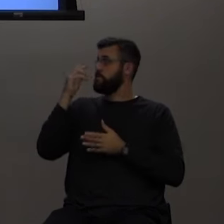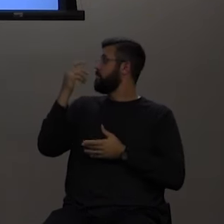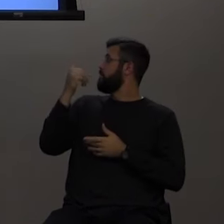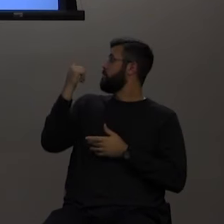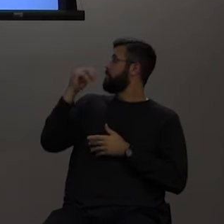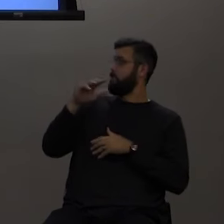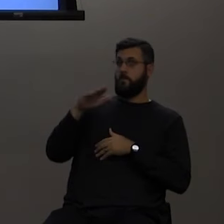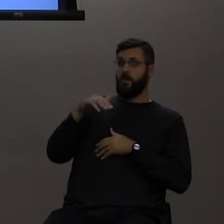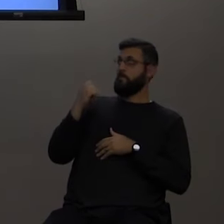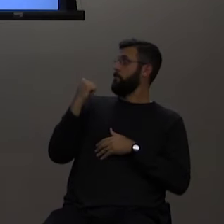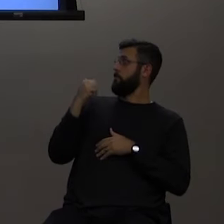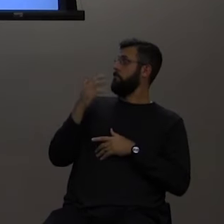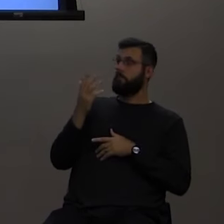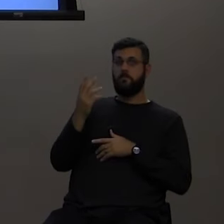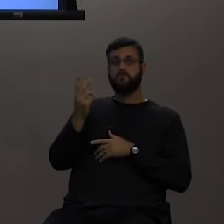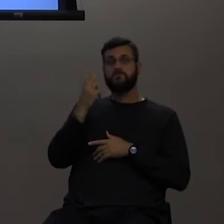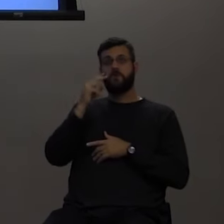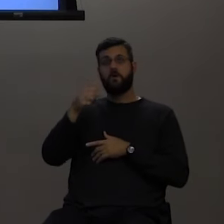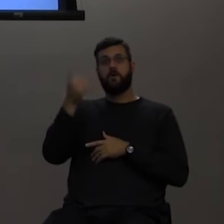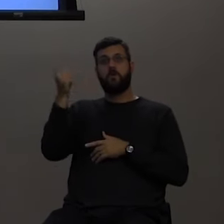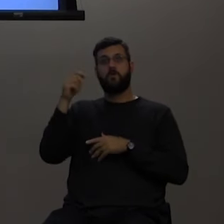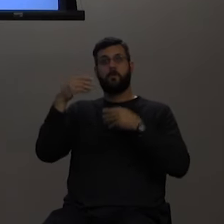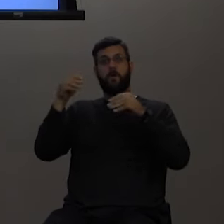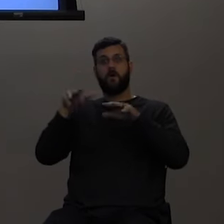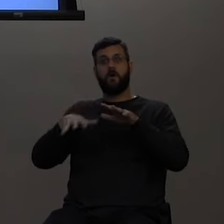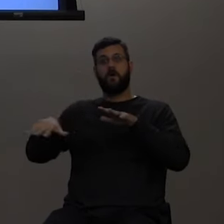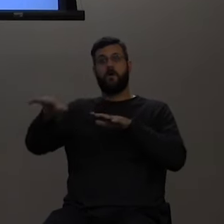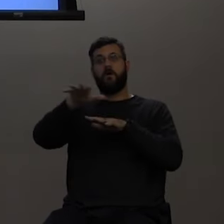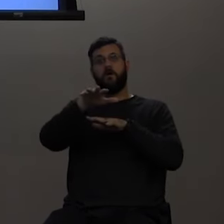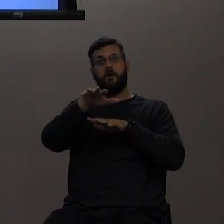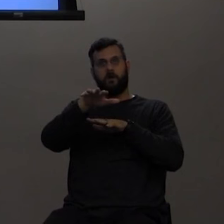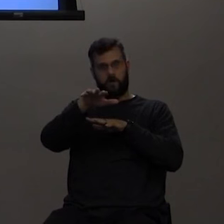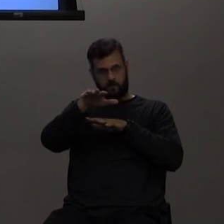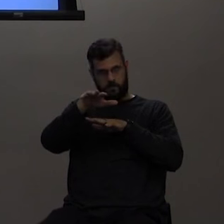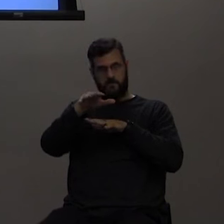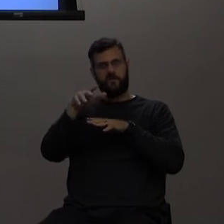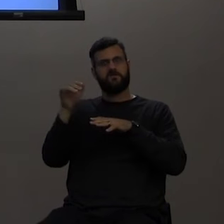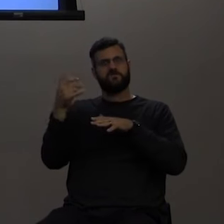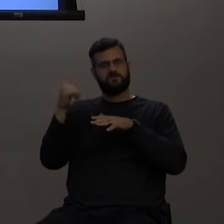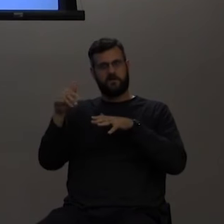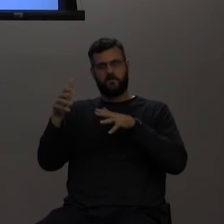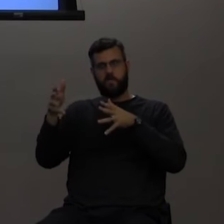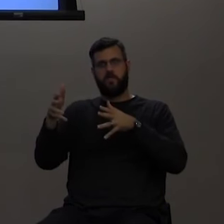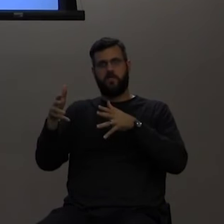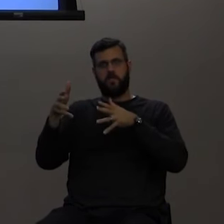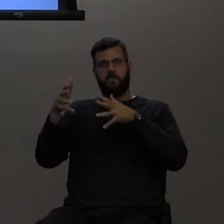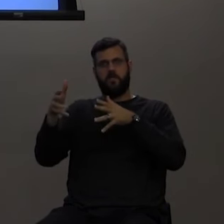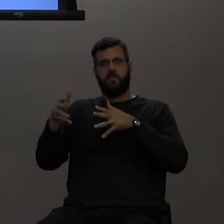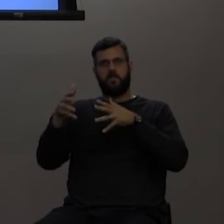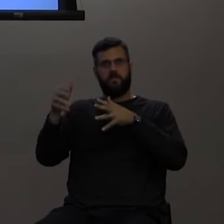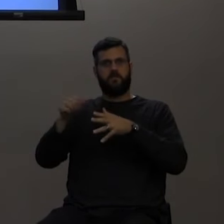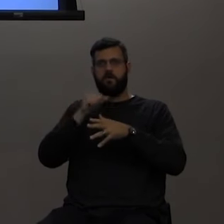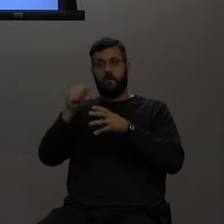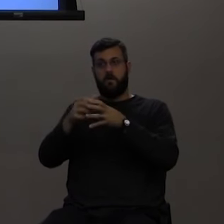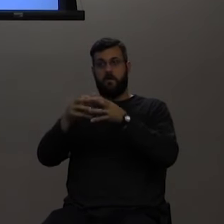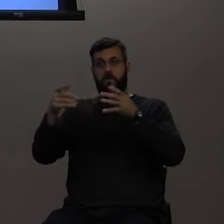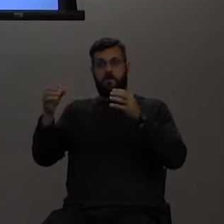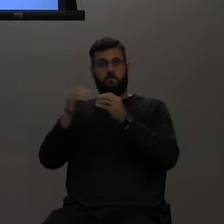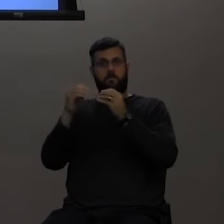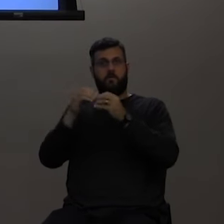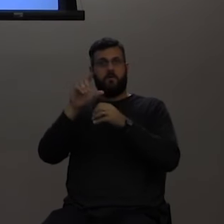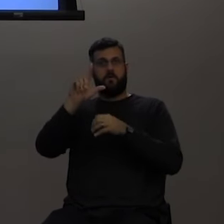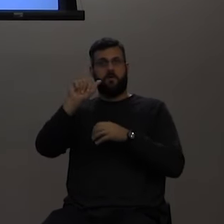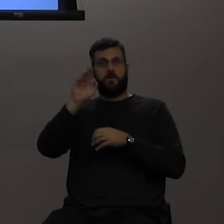graphic, we can see that the surrounding market has actually also stagnated in its labor force development and hasn't really changed